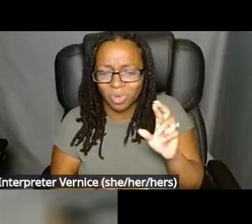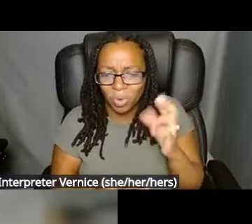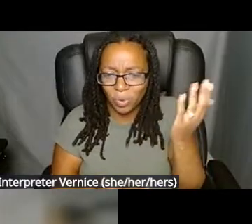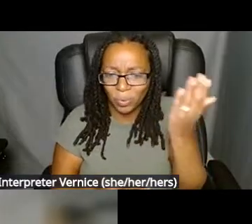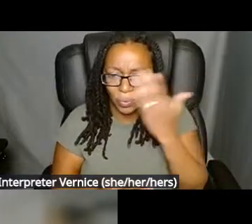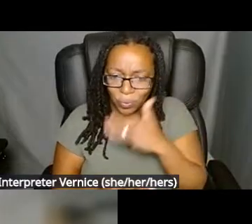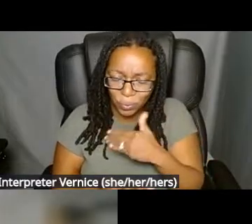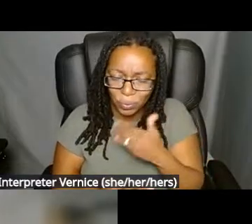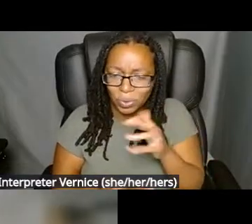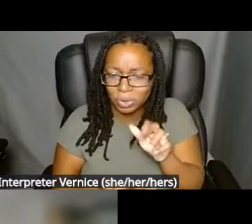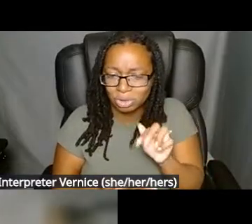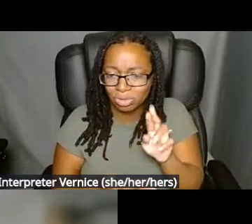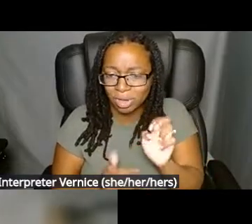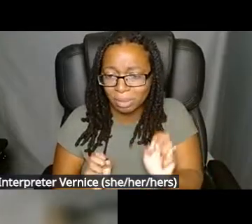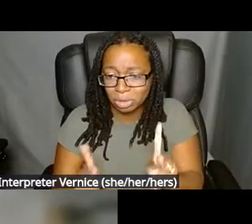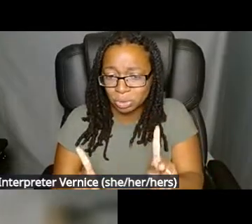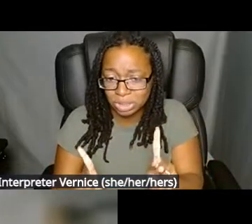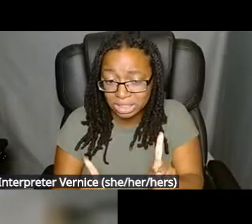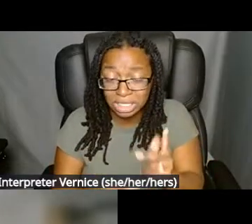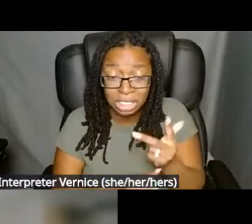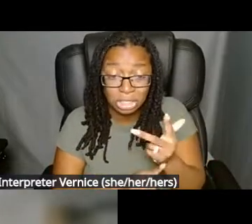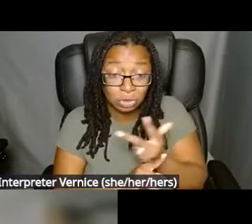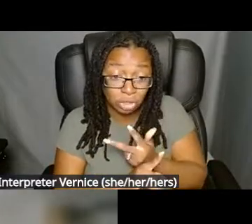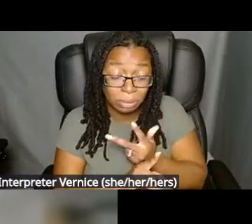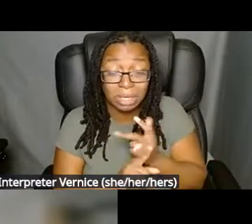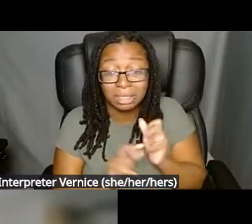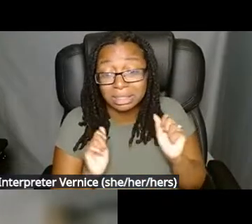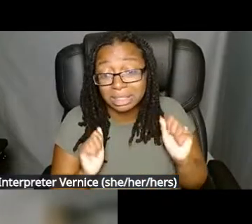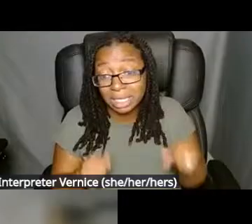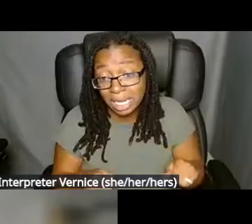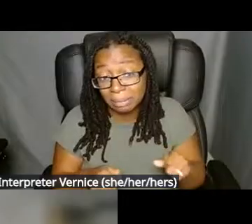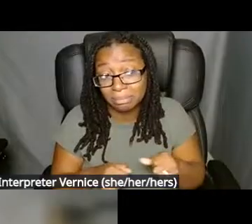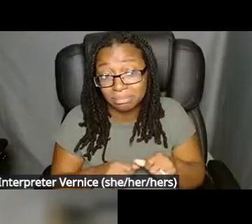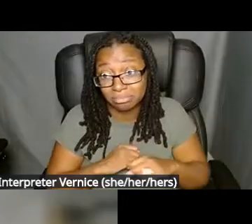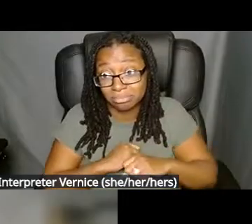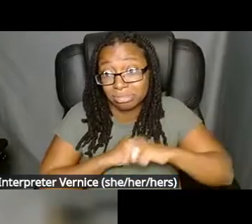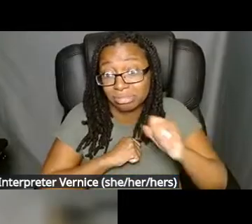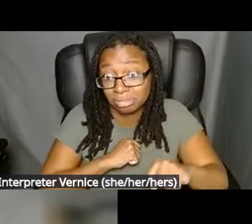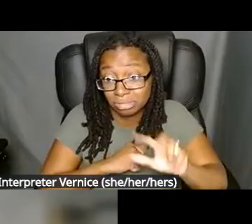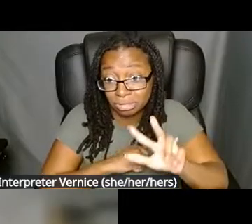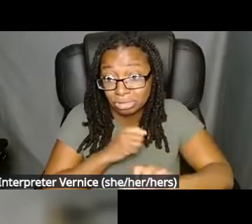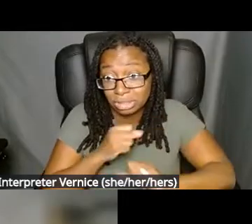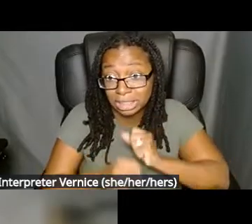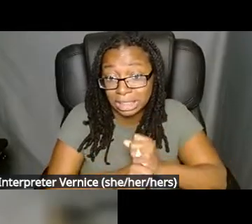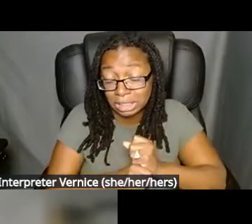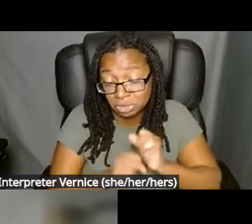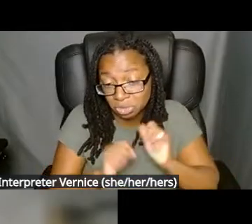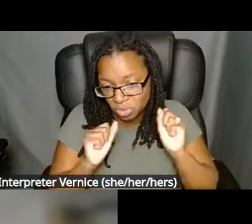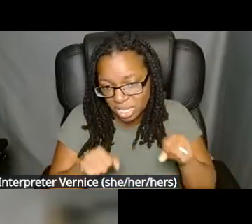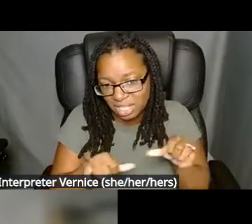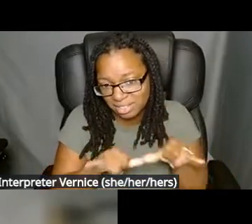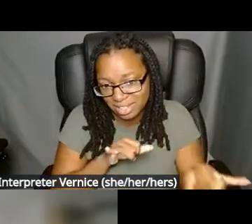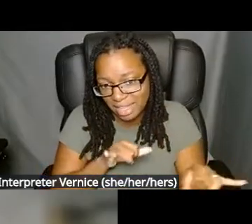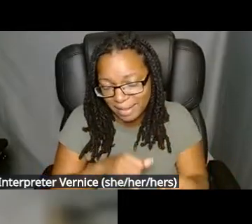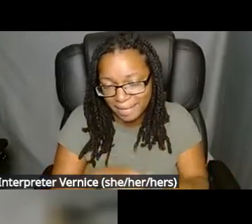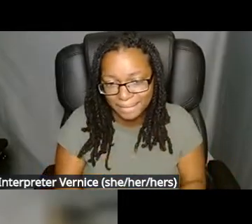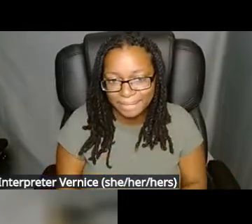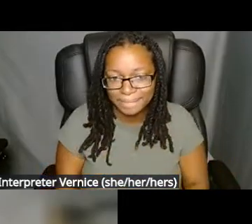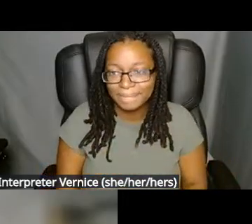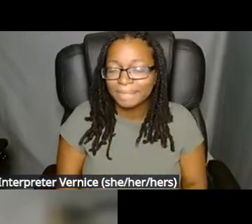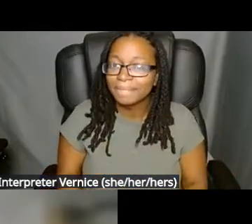3 months. 3 months can turn to 3 years, and then you might even end up staying there. Yeah. Yeah, and I completely second